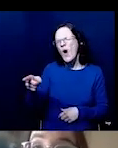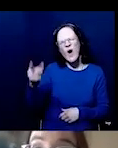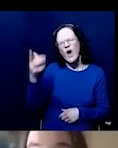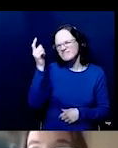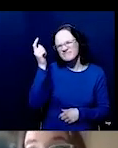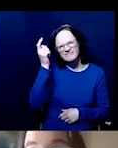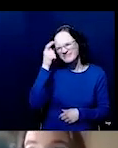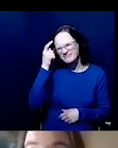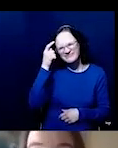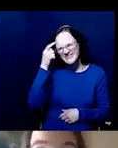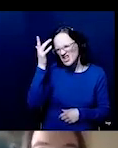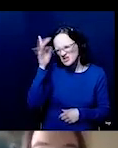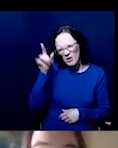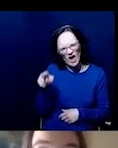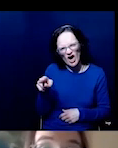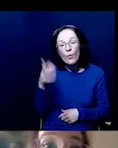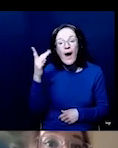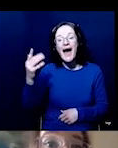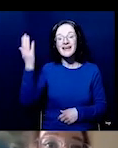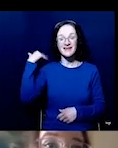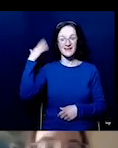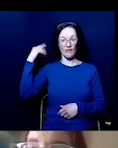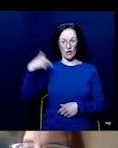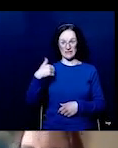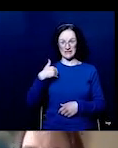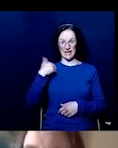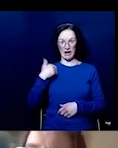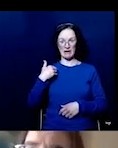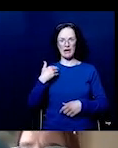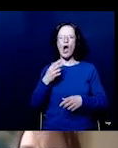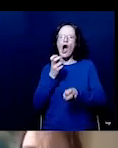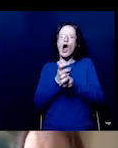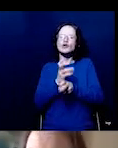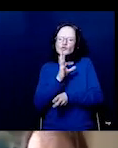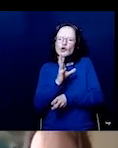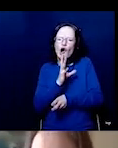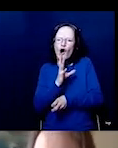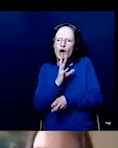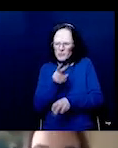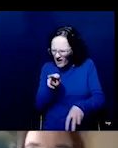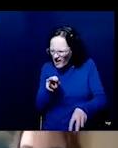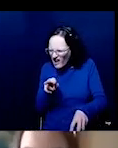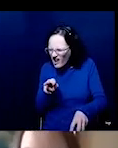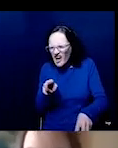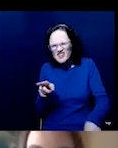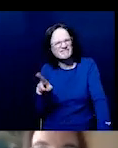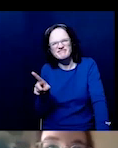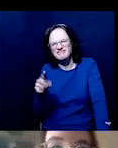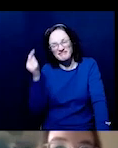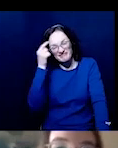had more difficulties talking as a child. The person's annoying because they need so many accommodations, and that's so